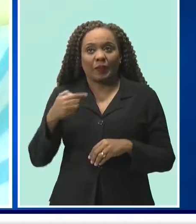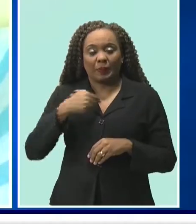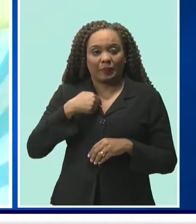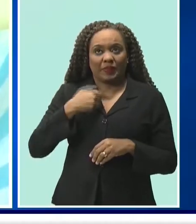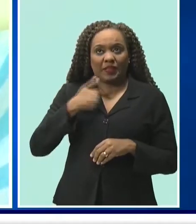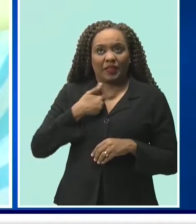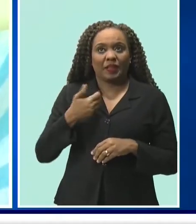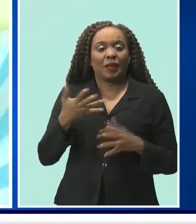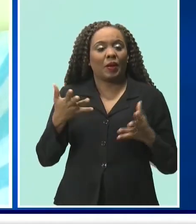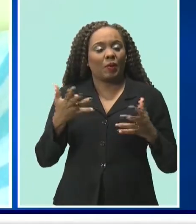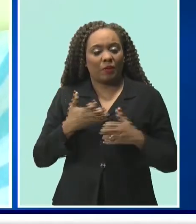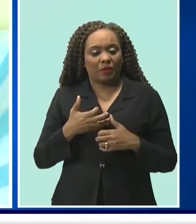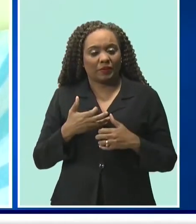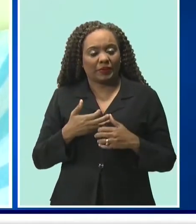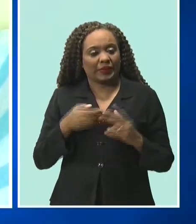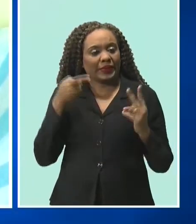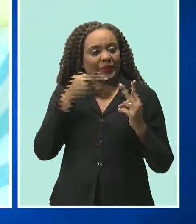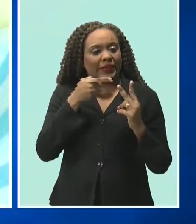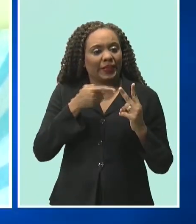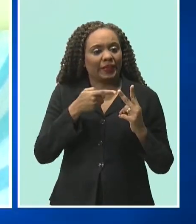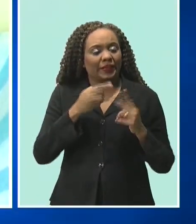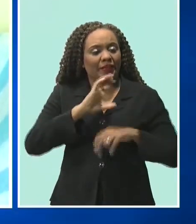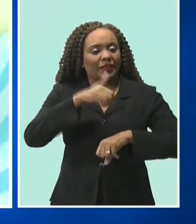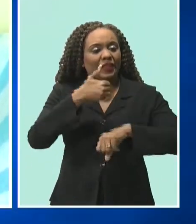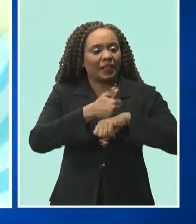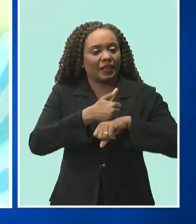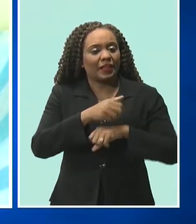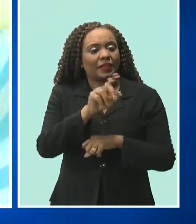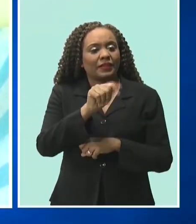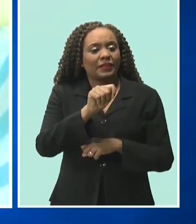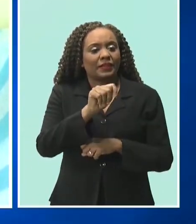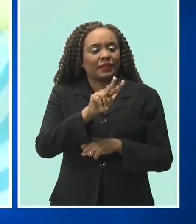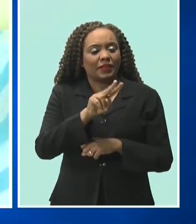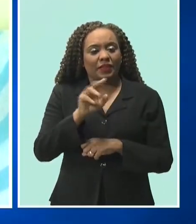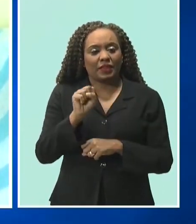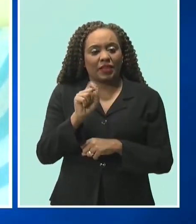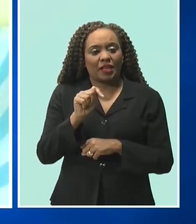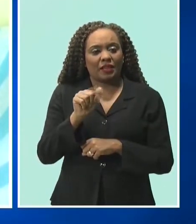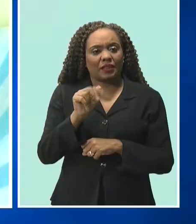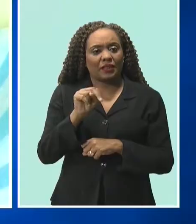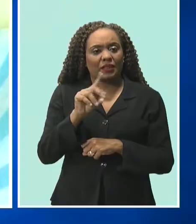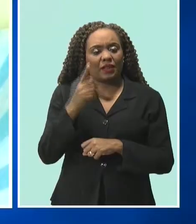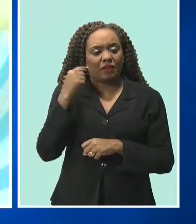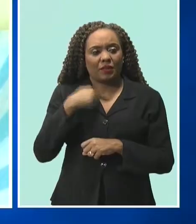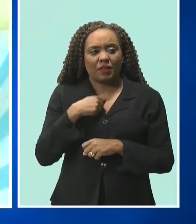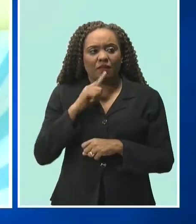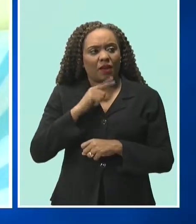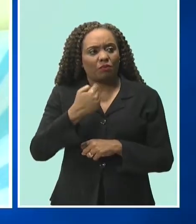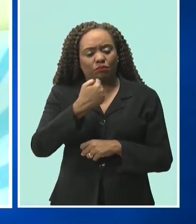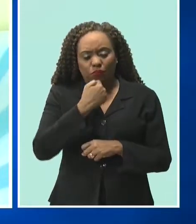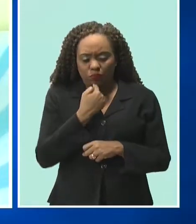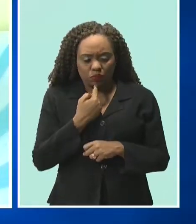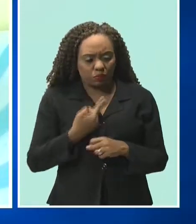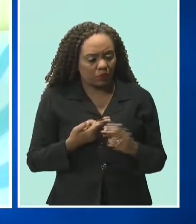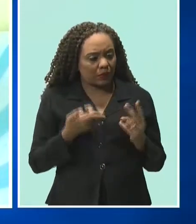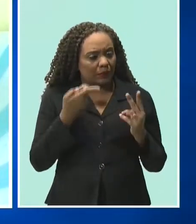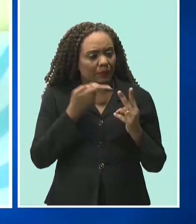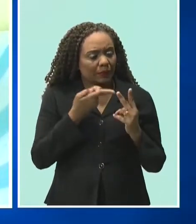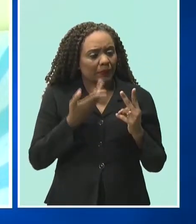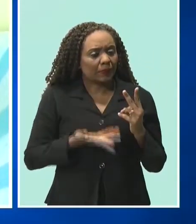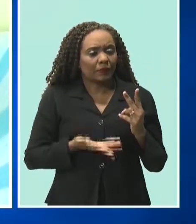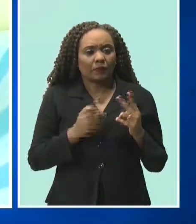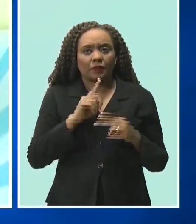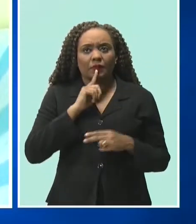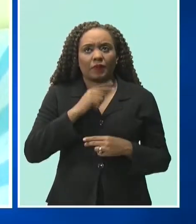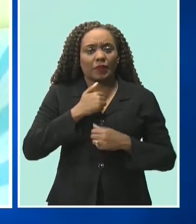a TV stand for me, because he was basically the guy I could call to do, anything for me. So I'm really going to miss him, and I